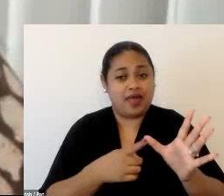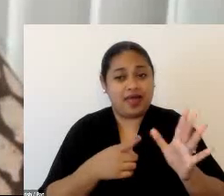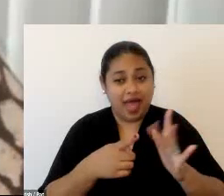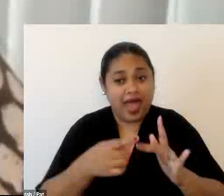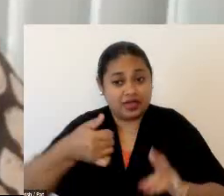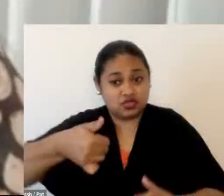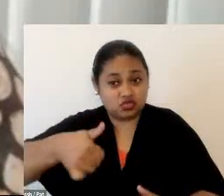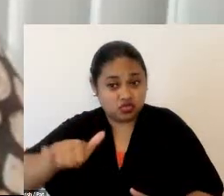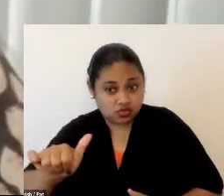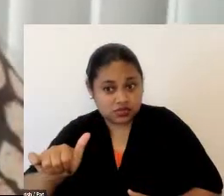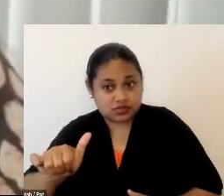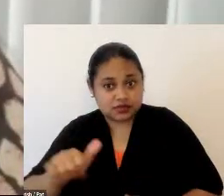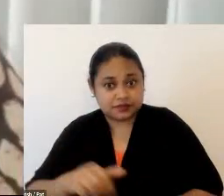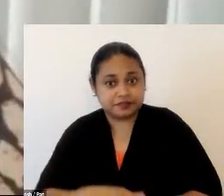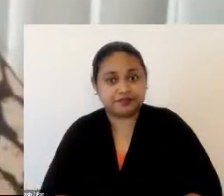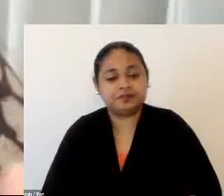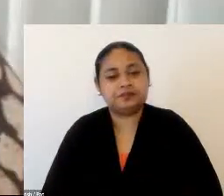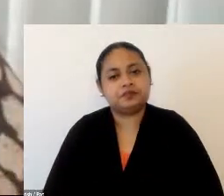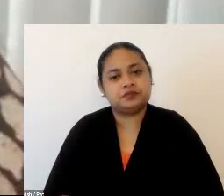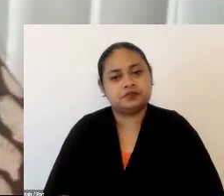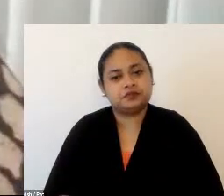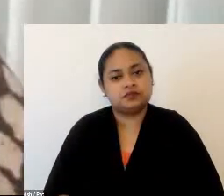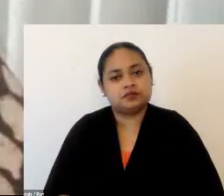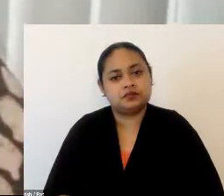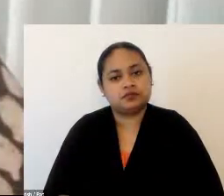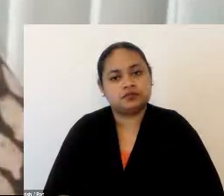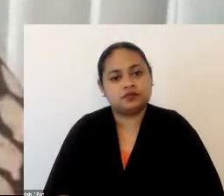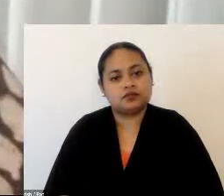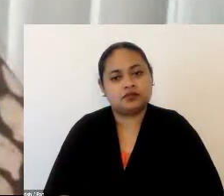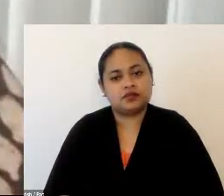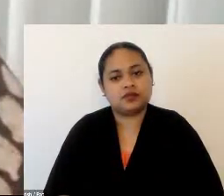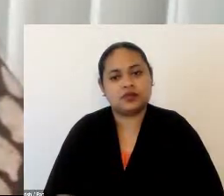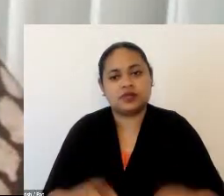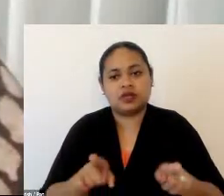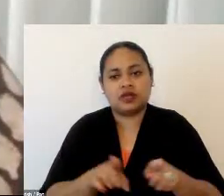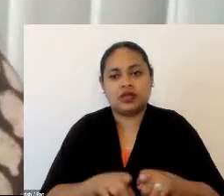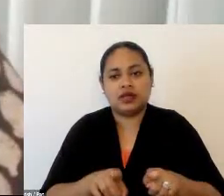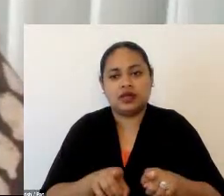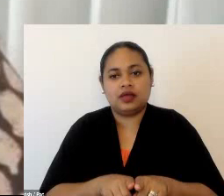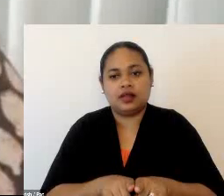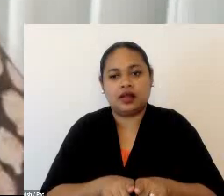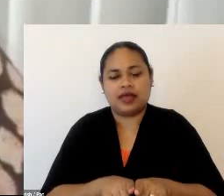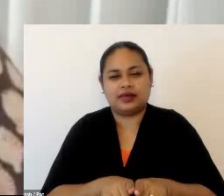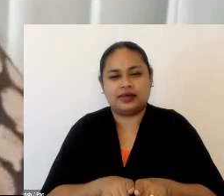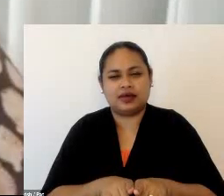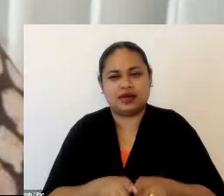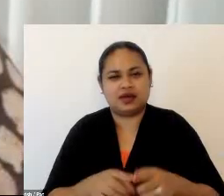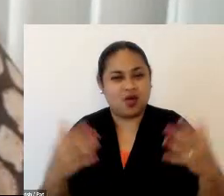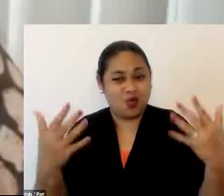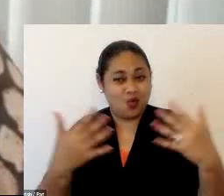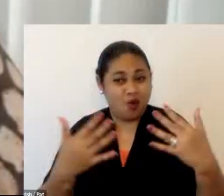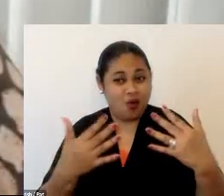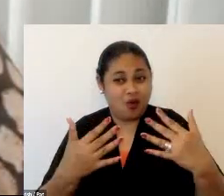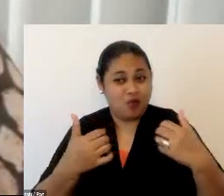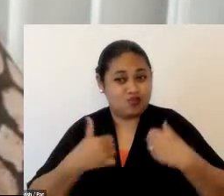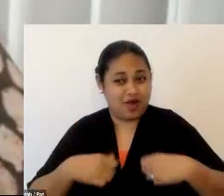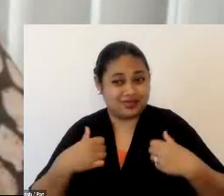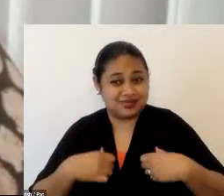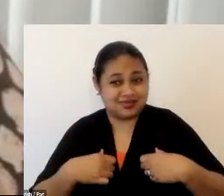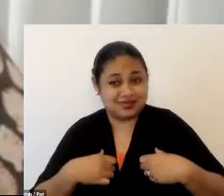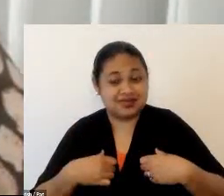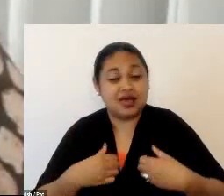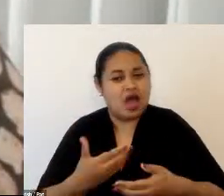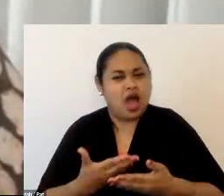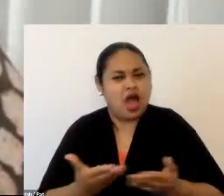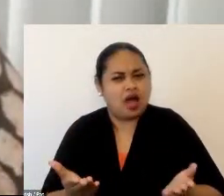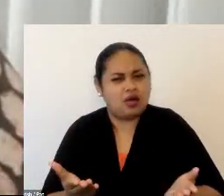used, you know, for warfare as well as surveillance practices, and how that could also how that